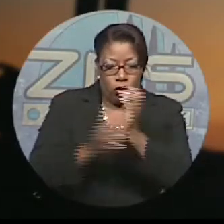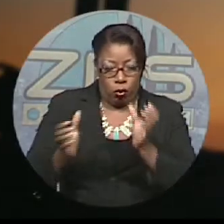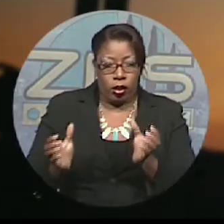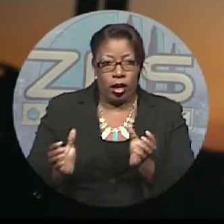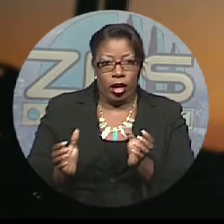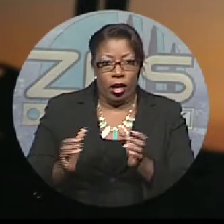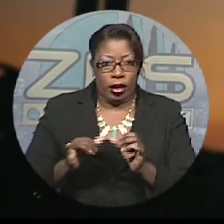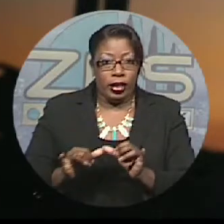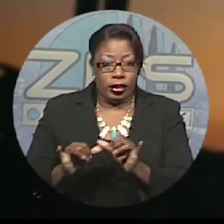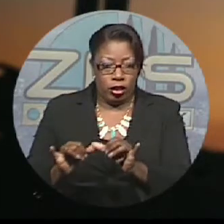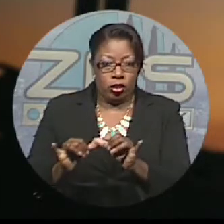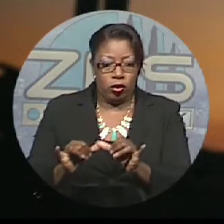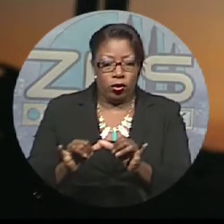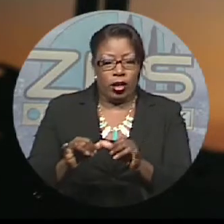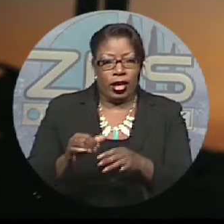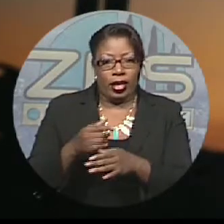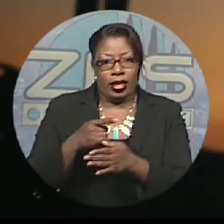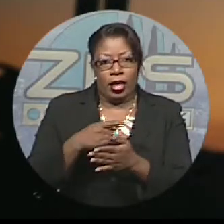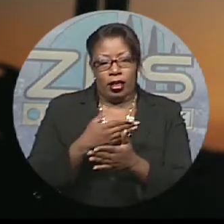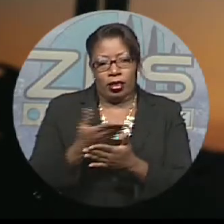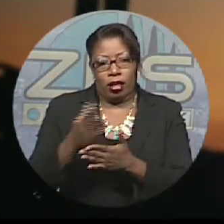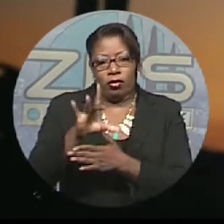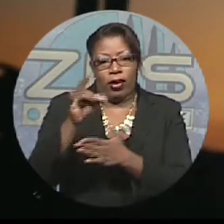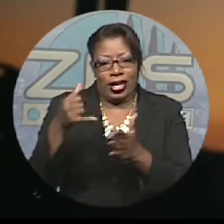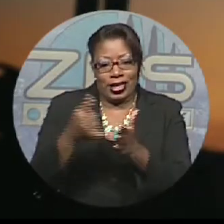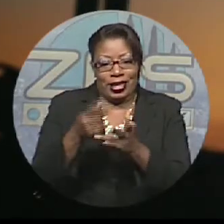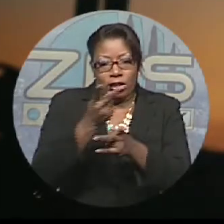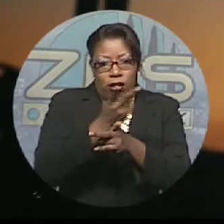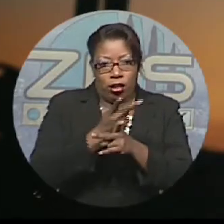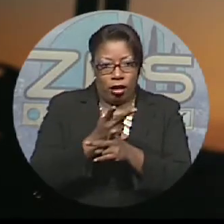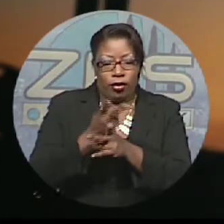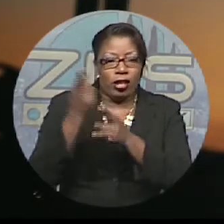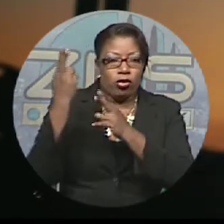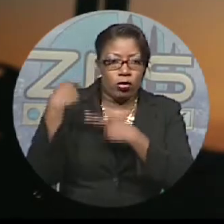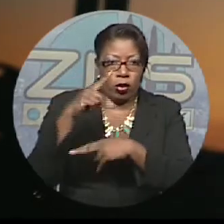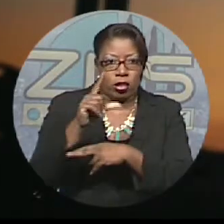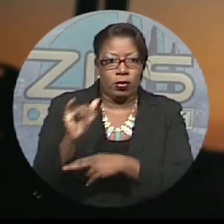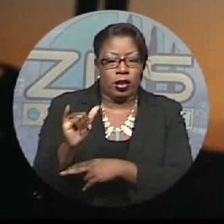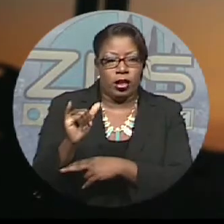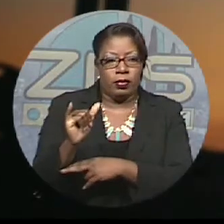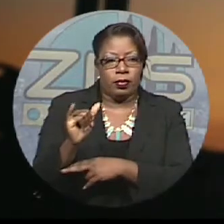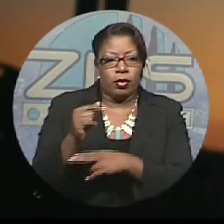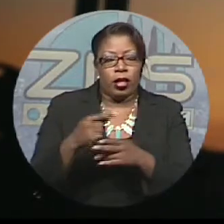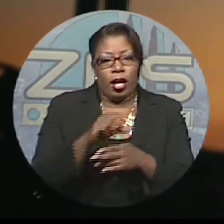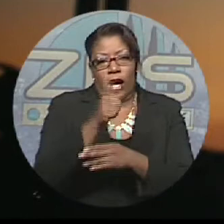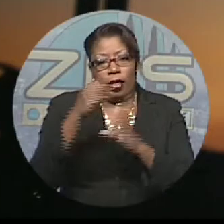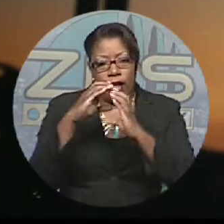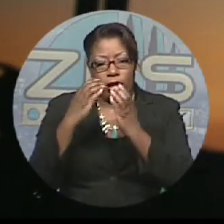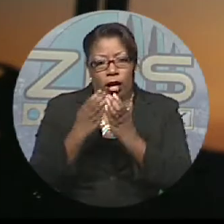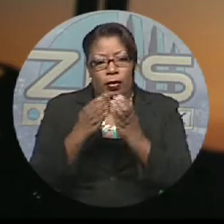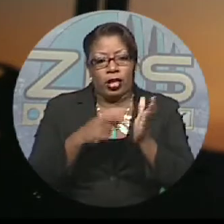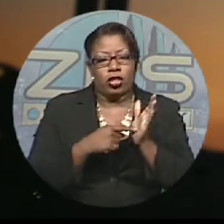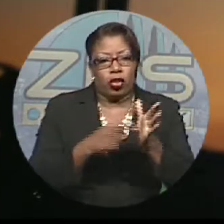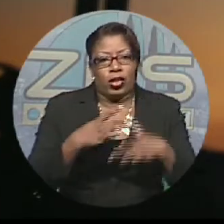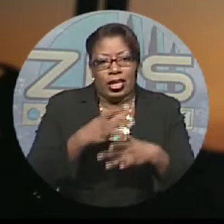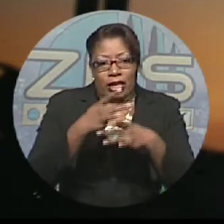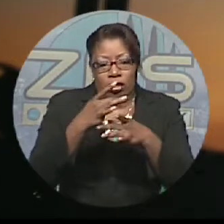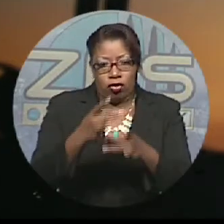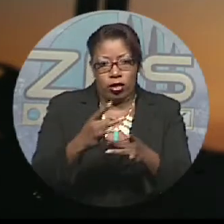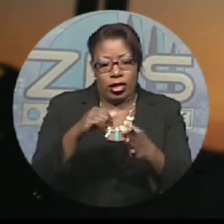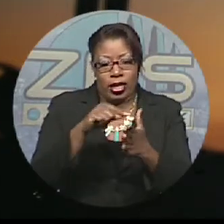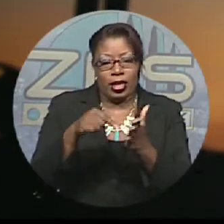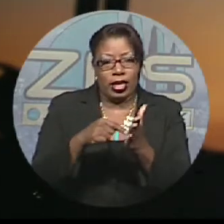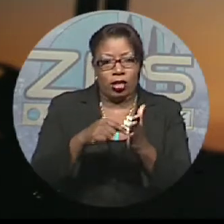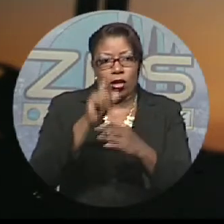has to ensure that it's pursued responsibly. While there have been a number of companies which have expressed interest, Dorsett says there's only really one